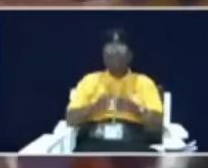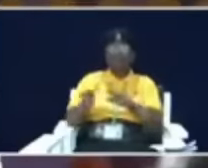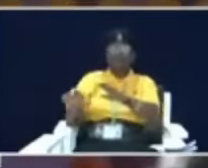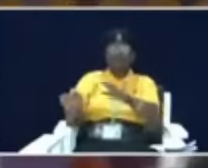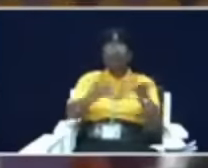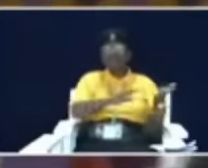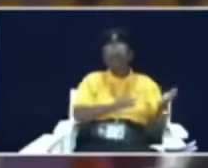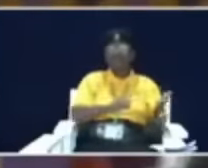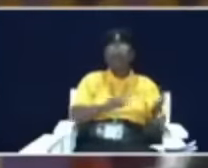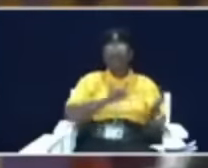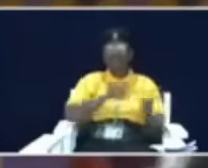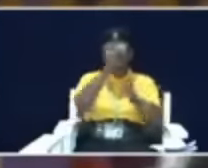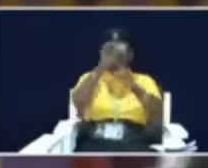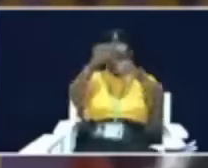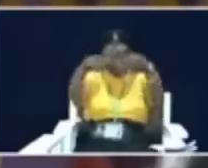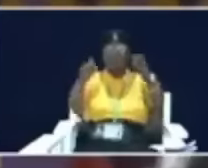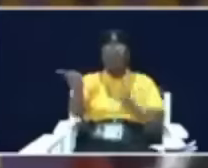I give you just one example.